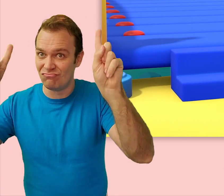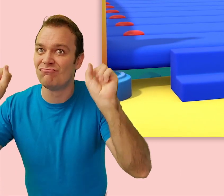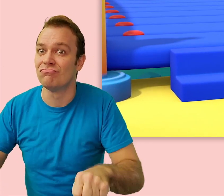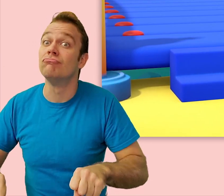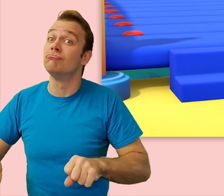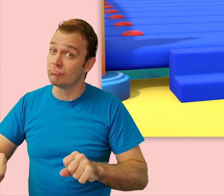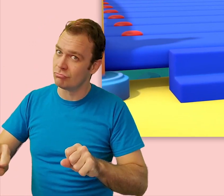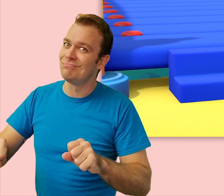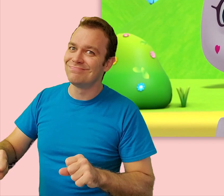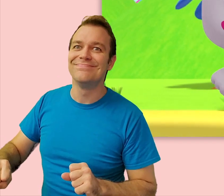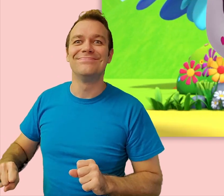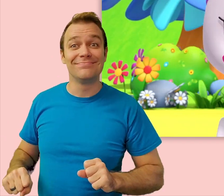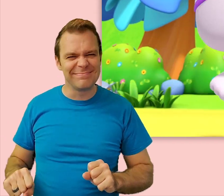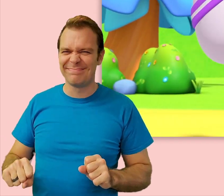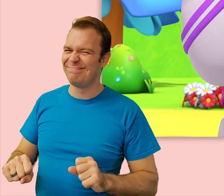the race.